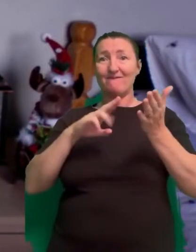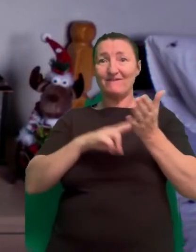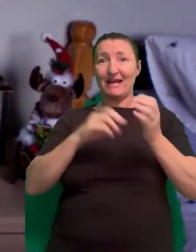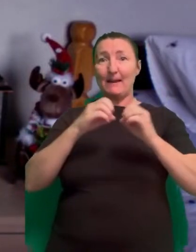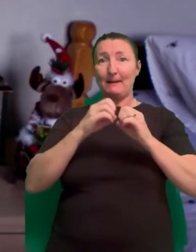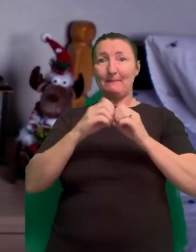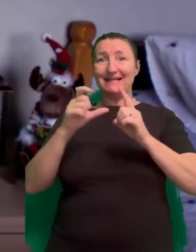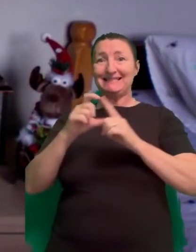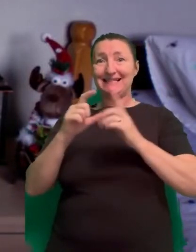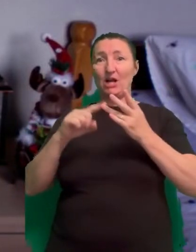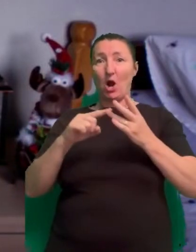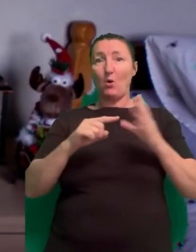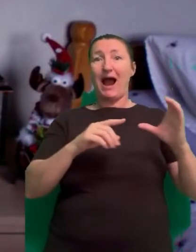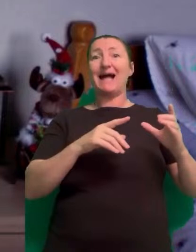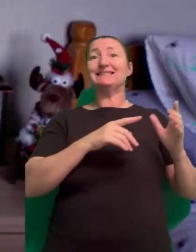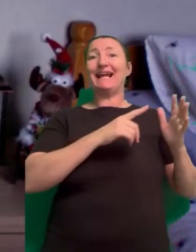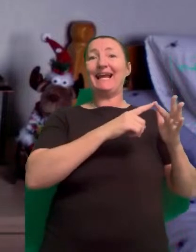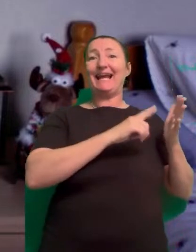sponsors this year,